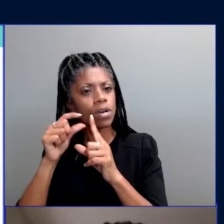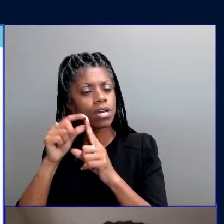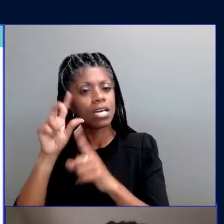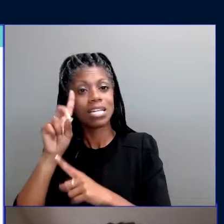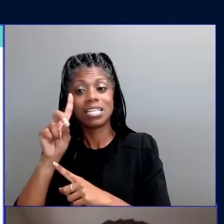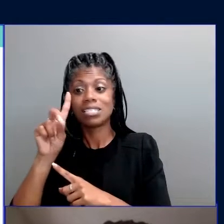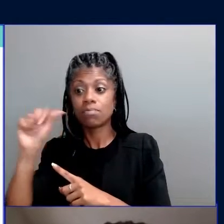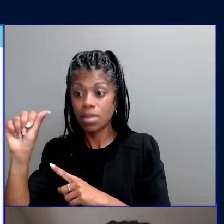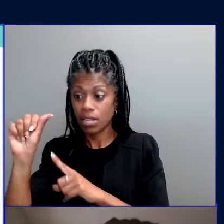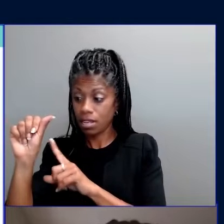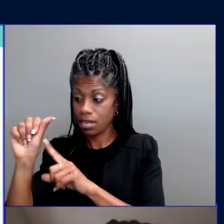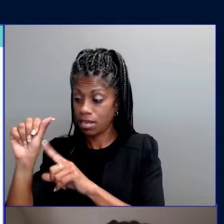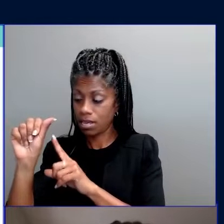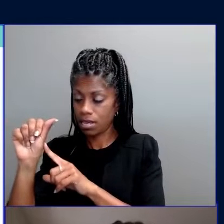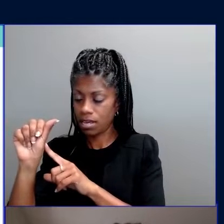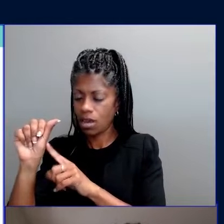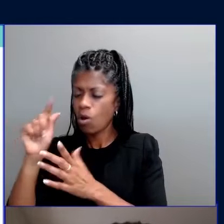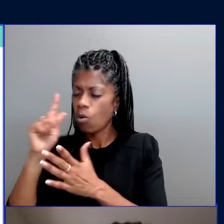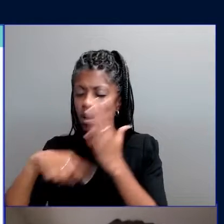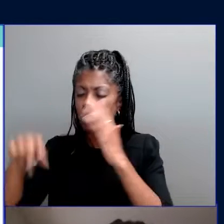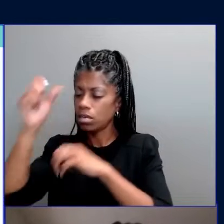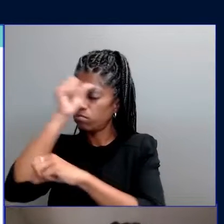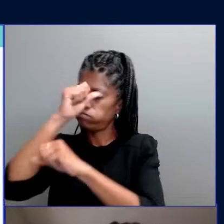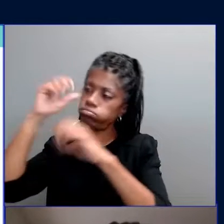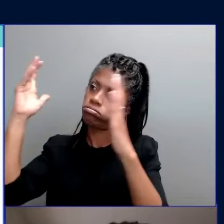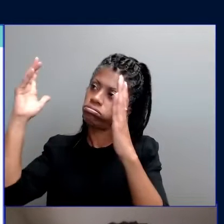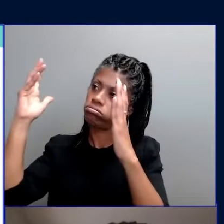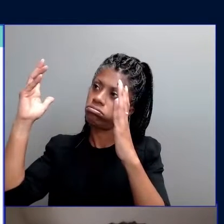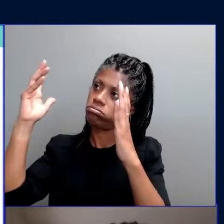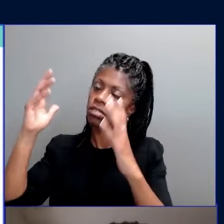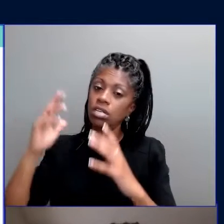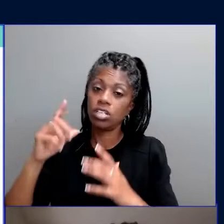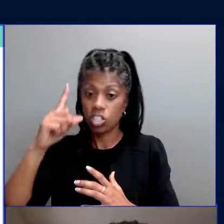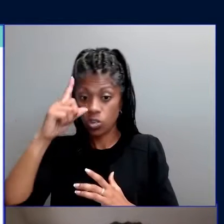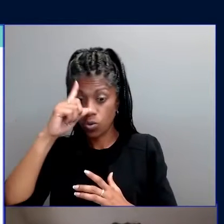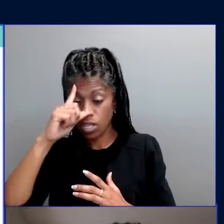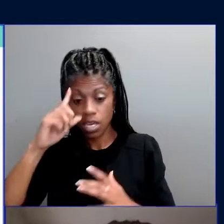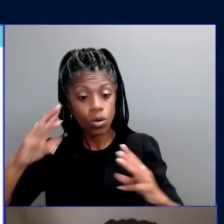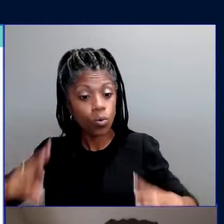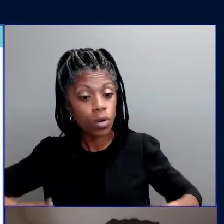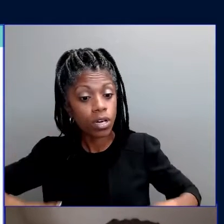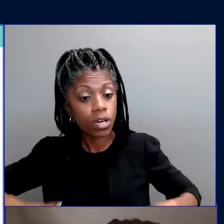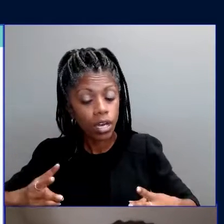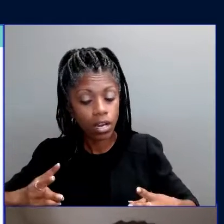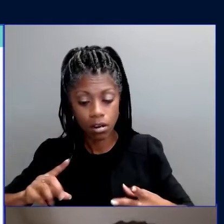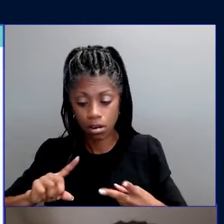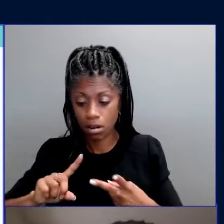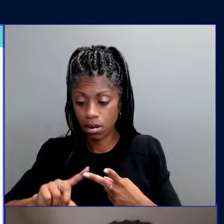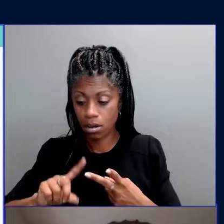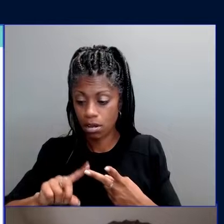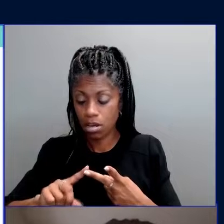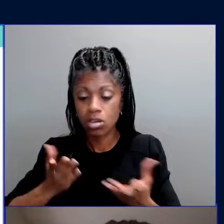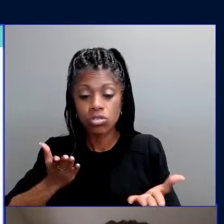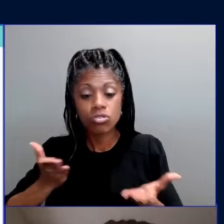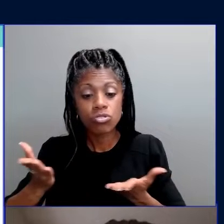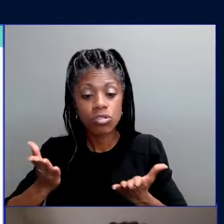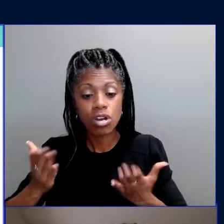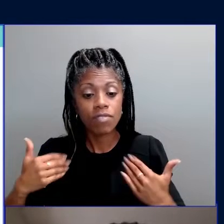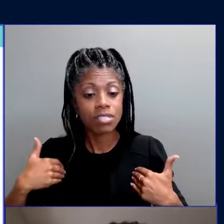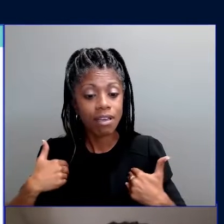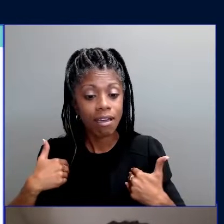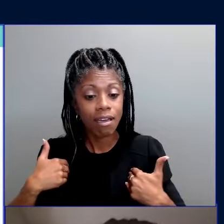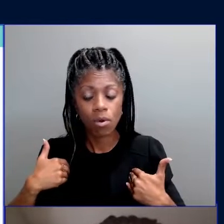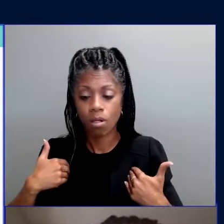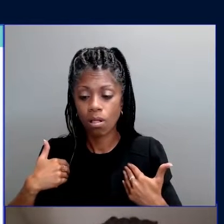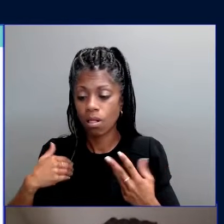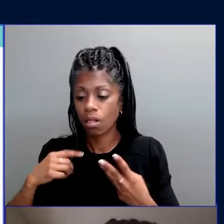you see a wheelchair user or a service animal or a person walking with a limp or another visible marker of